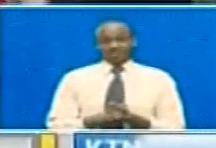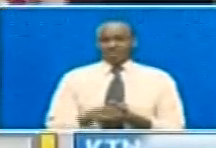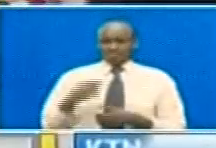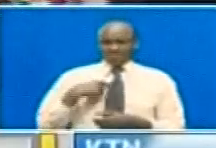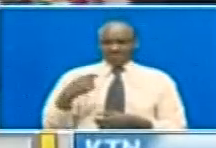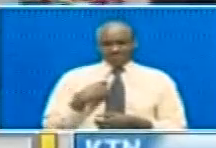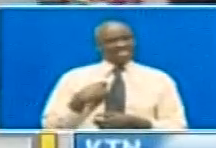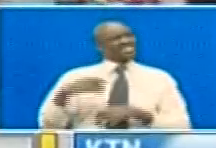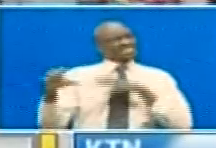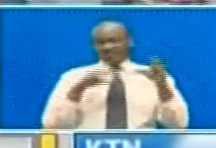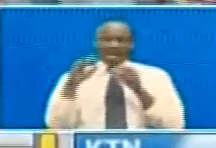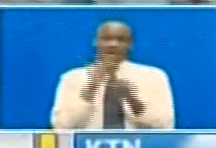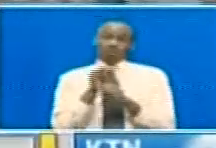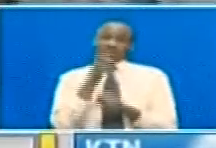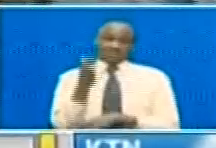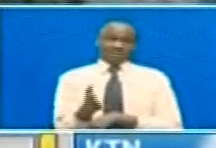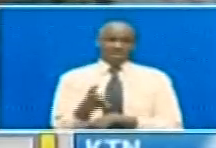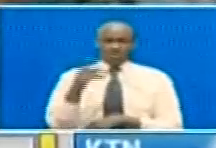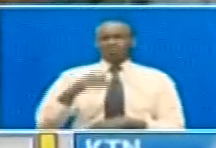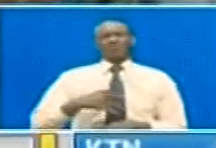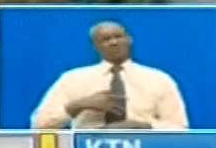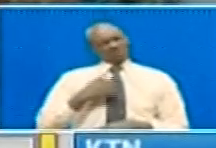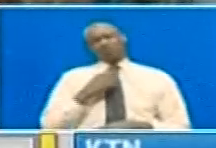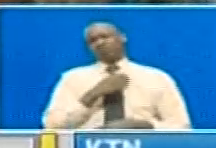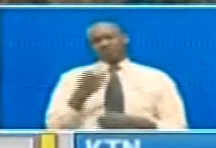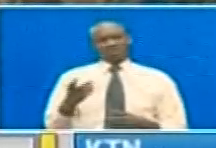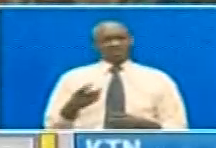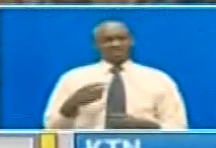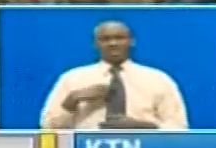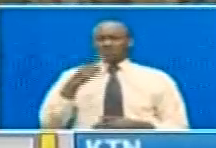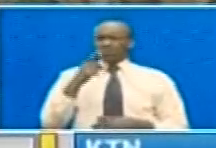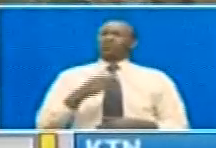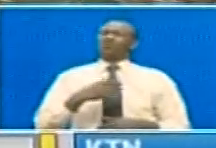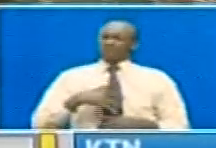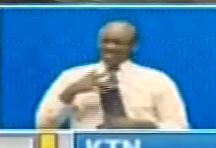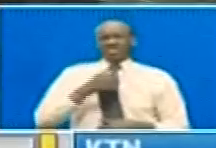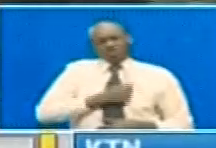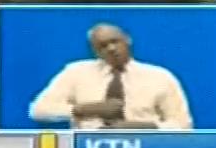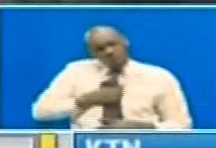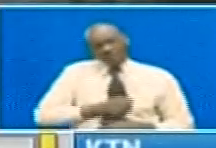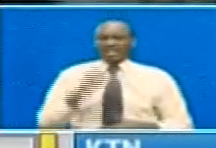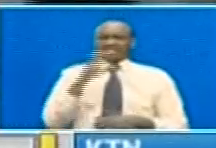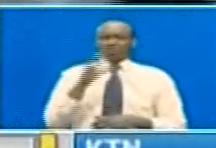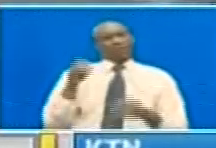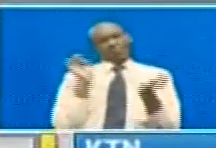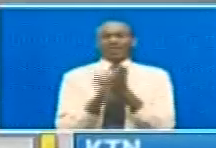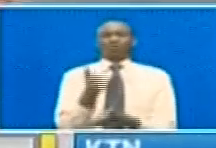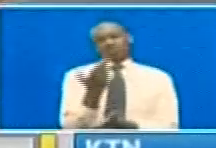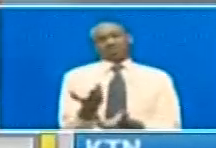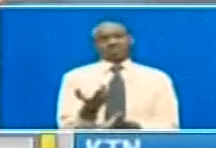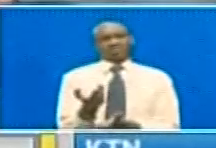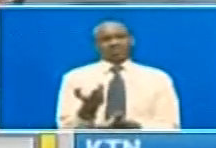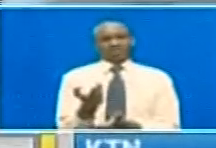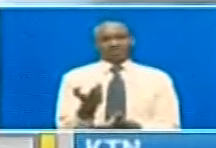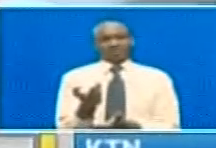I have went through. You will feel pity to a customer, eh? A customer.